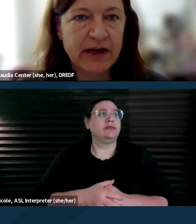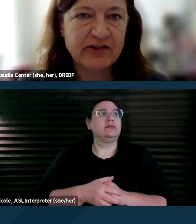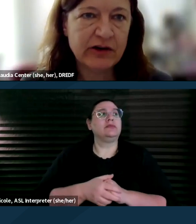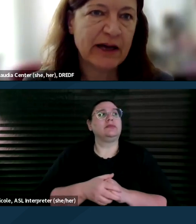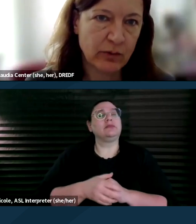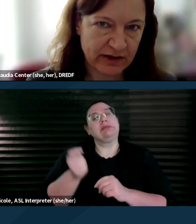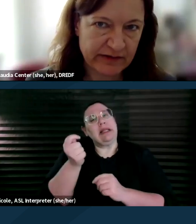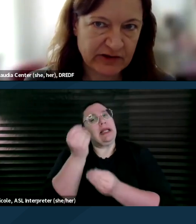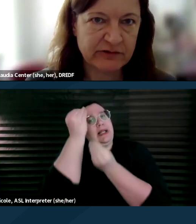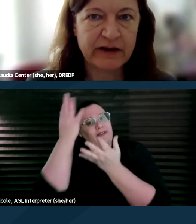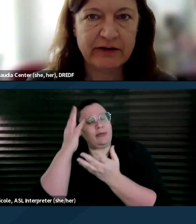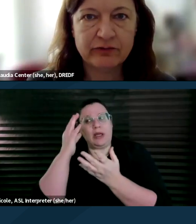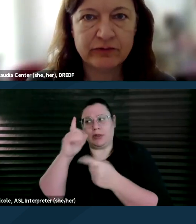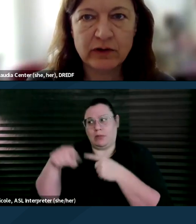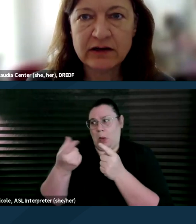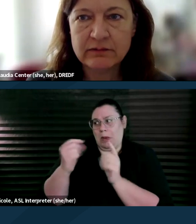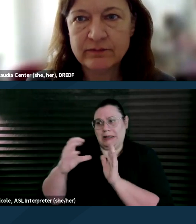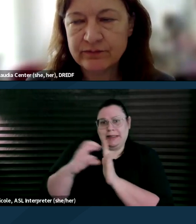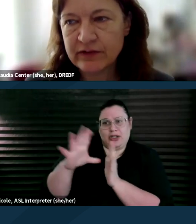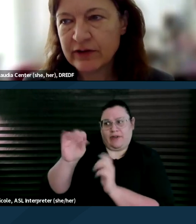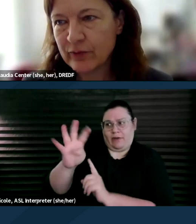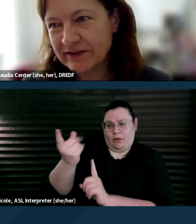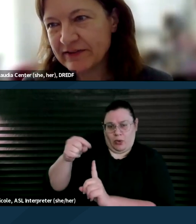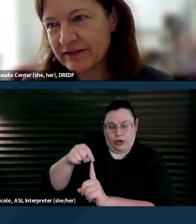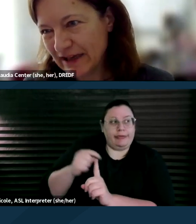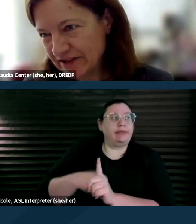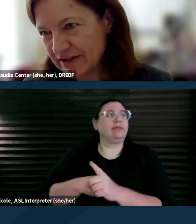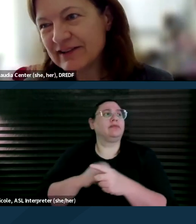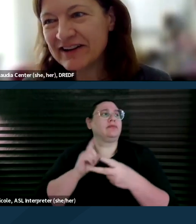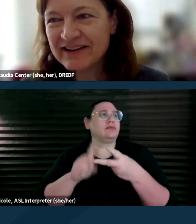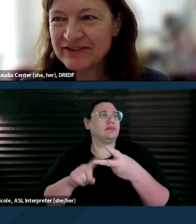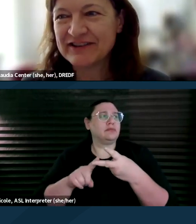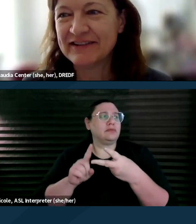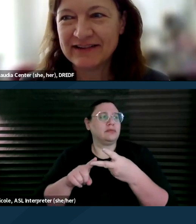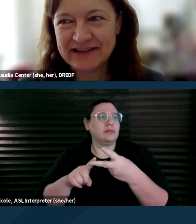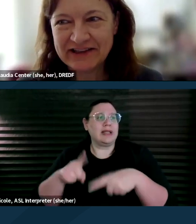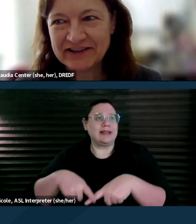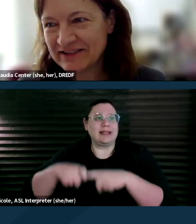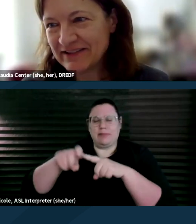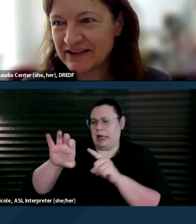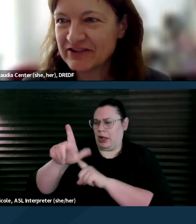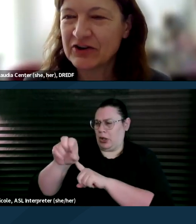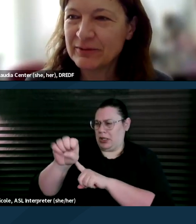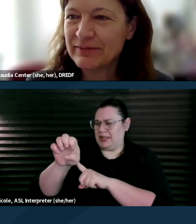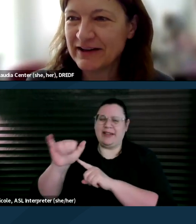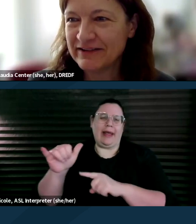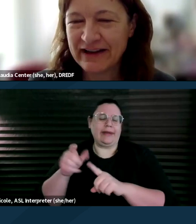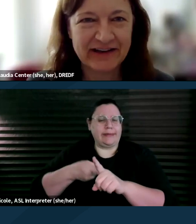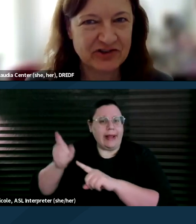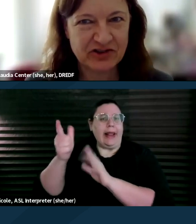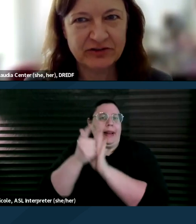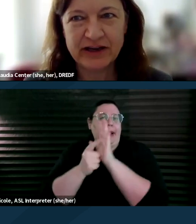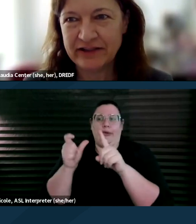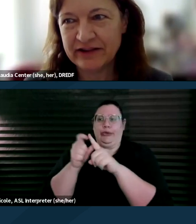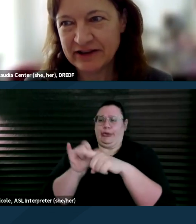of information about what is Section 504. What is the spending clause, which is a legalistic term that is